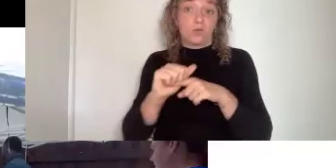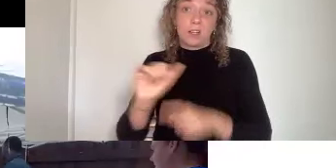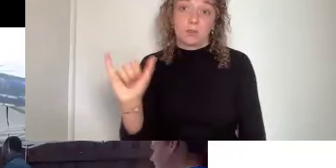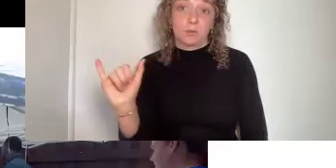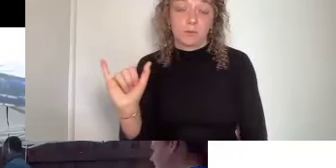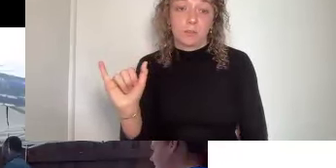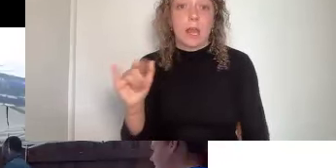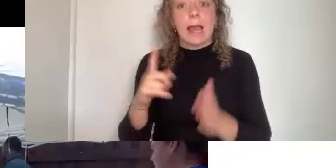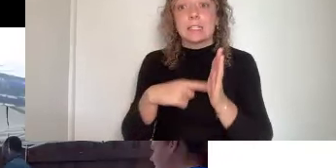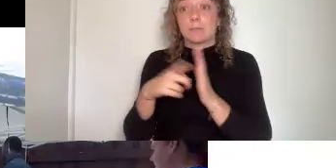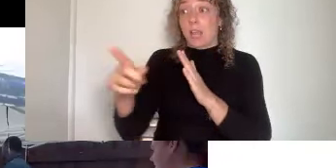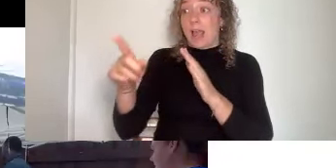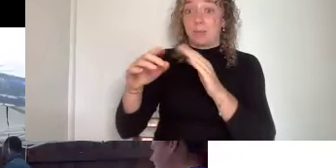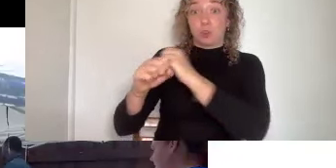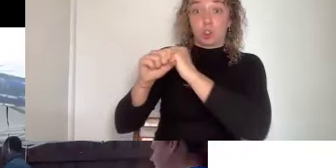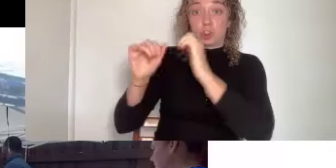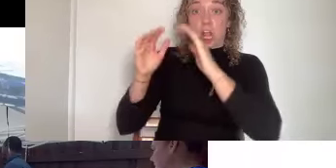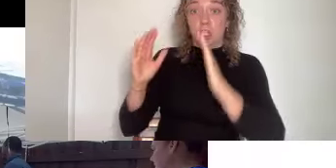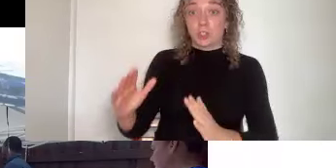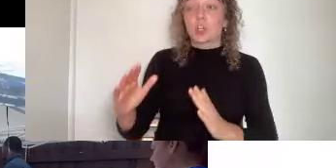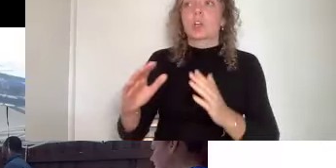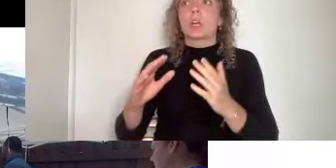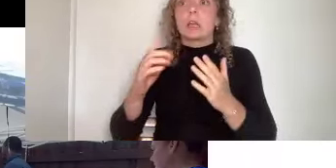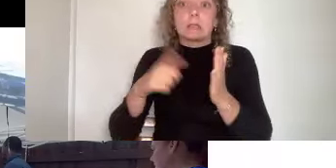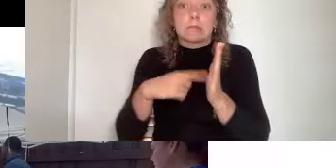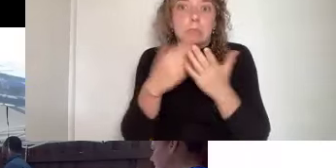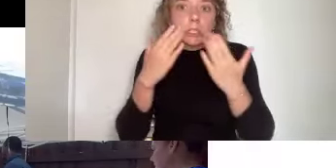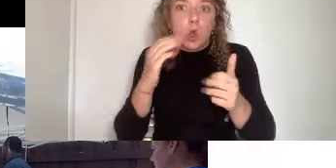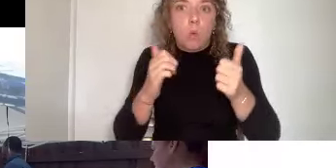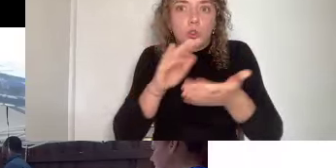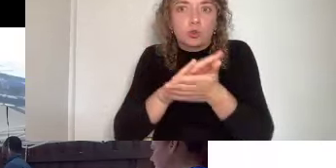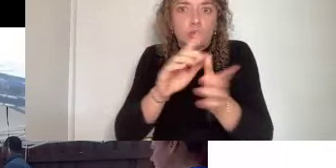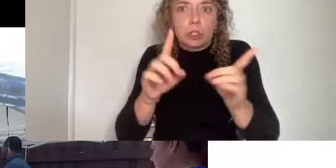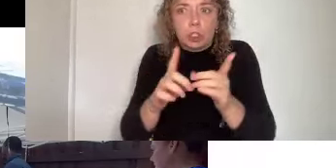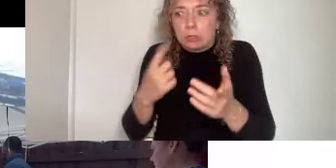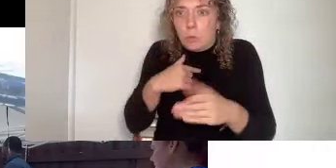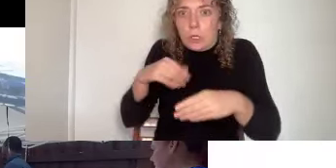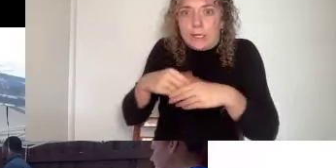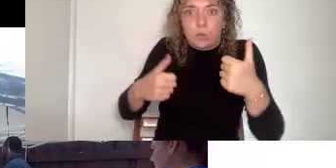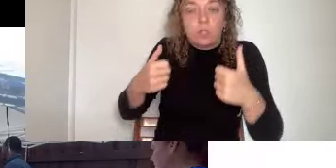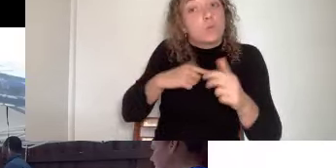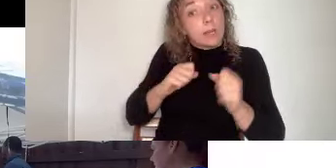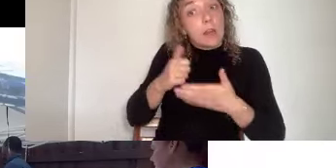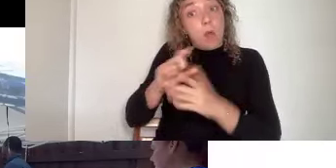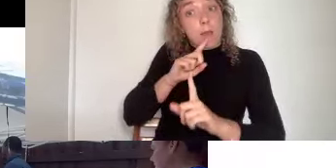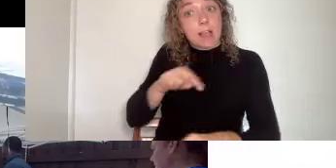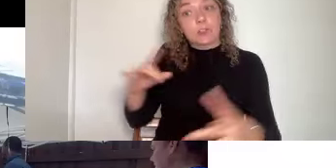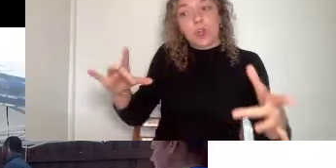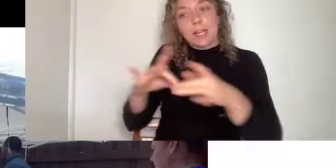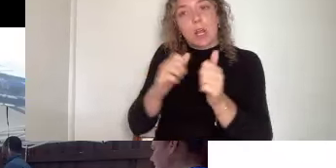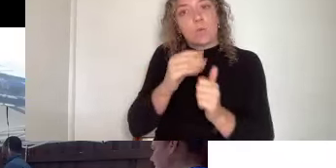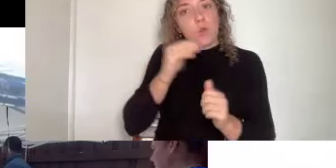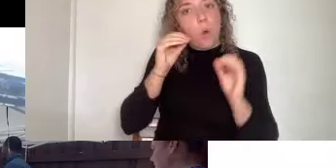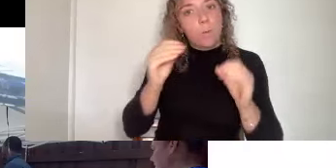Sometimes the shelter isn't even aware what school district they're located in. So we can help answer that for them and connect them with the homeless